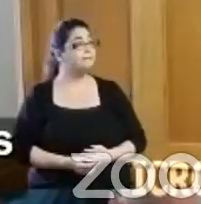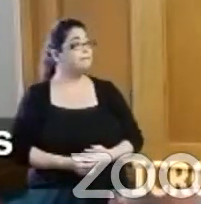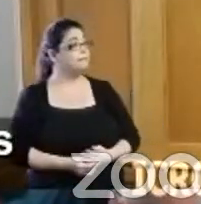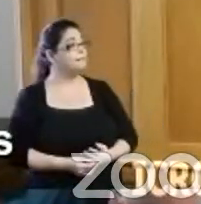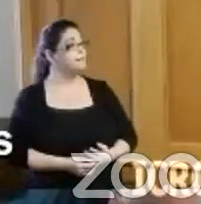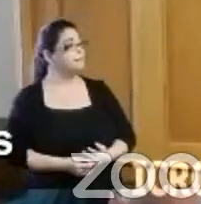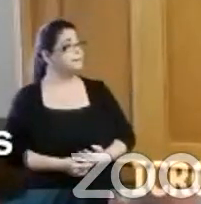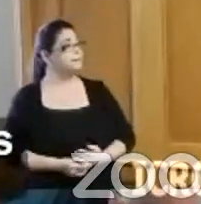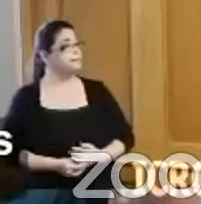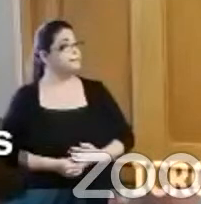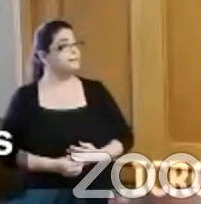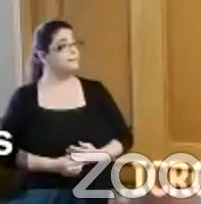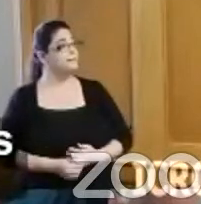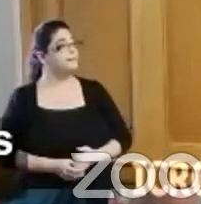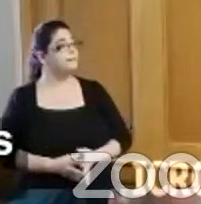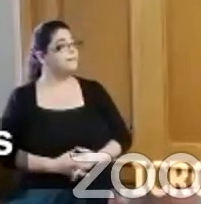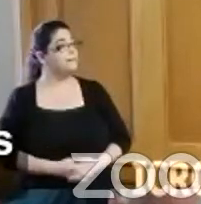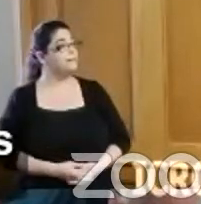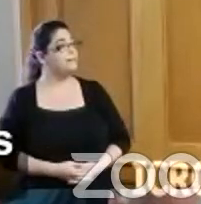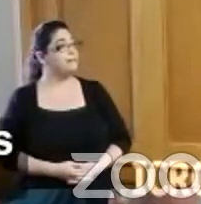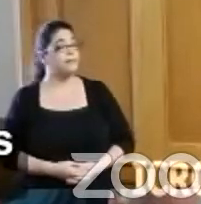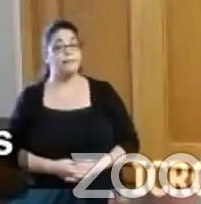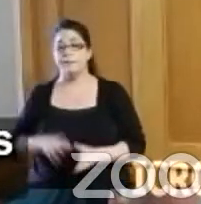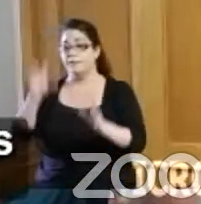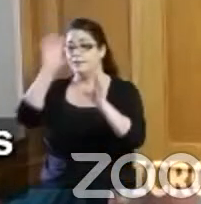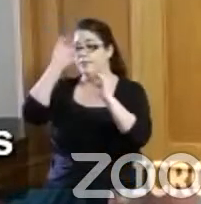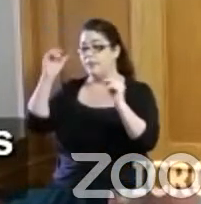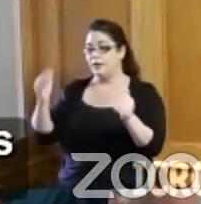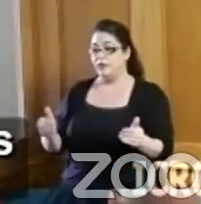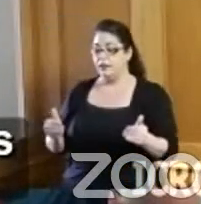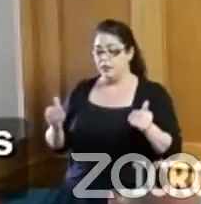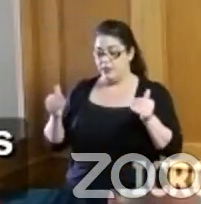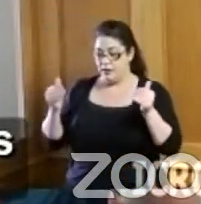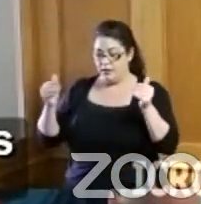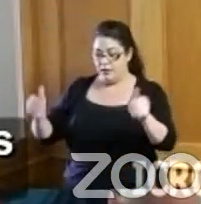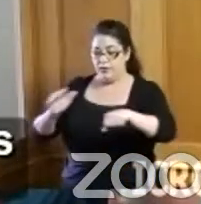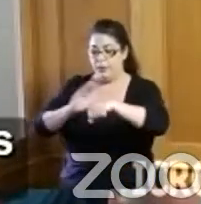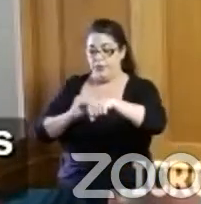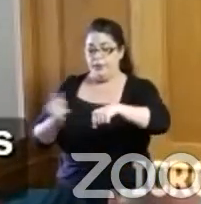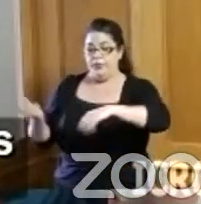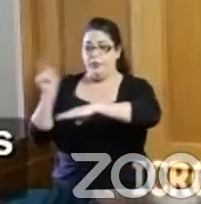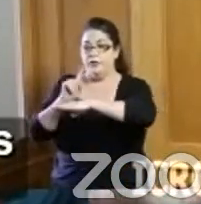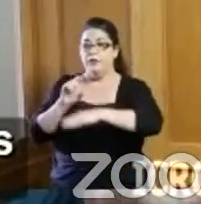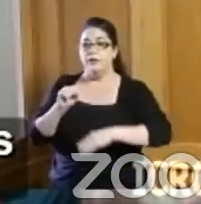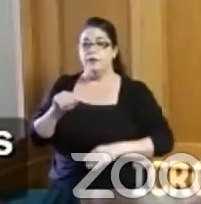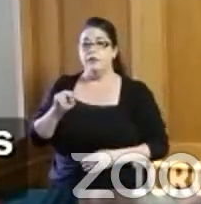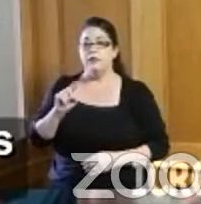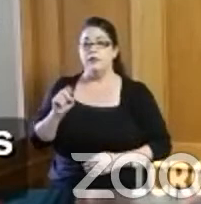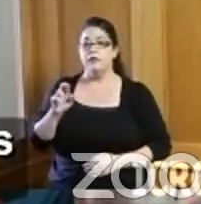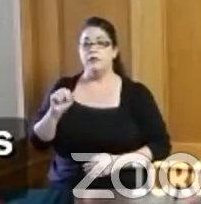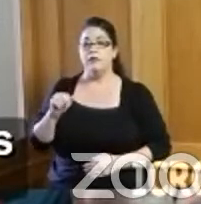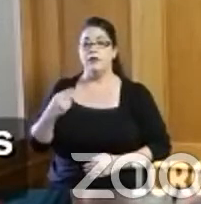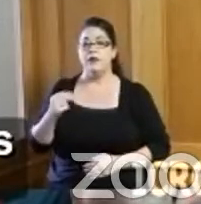Okay. We'll move on to Sandra Hoskins.